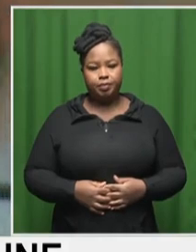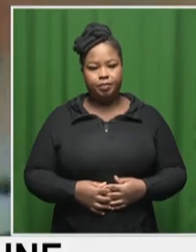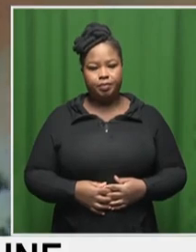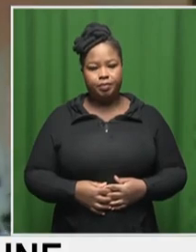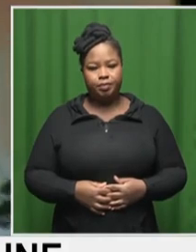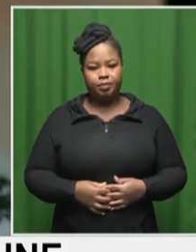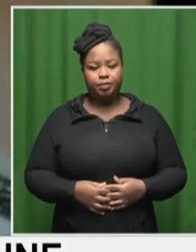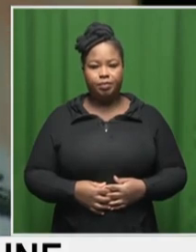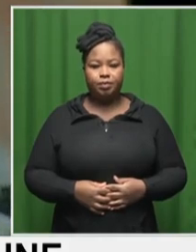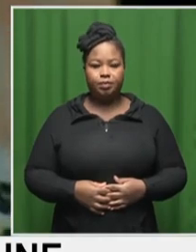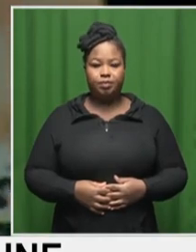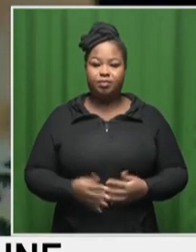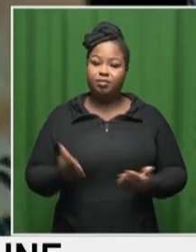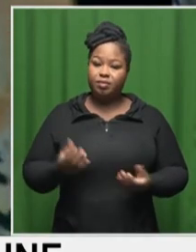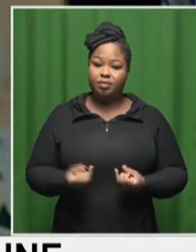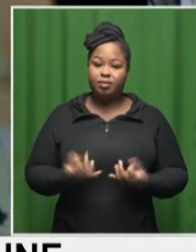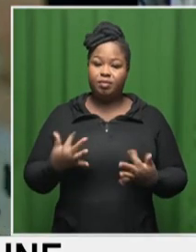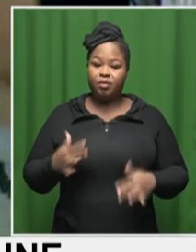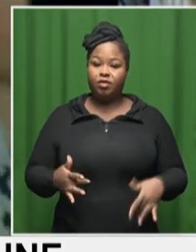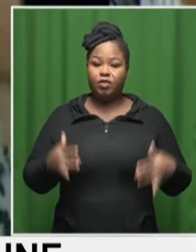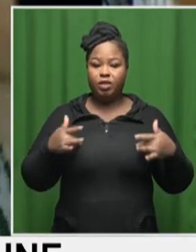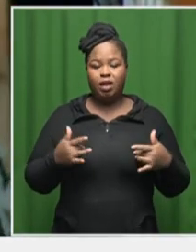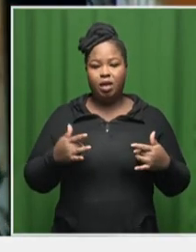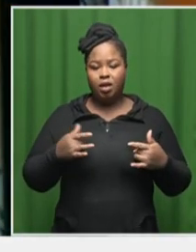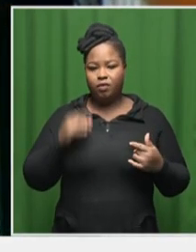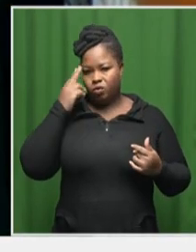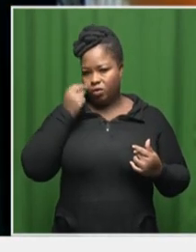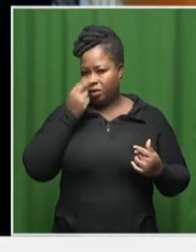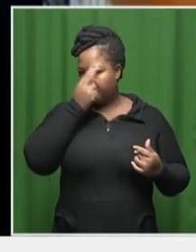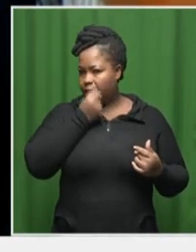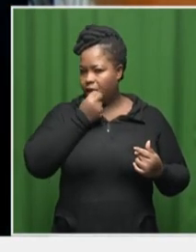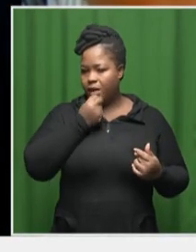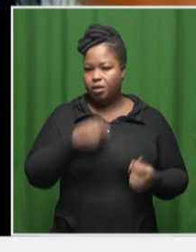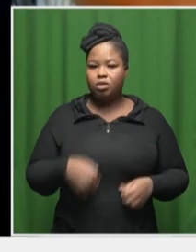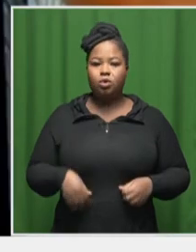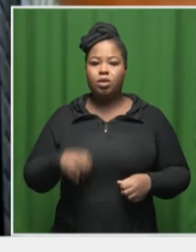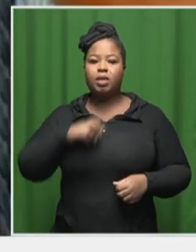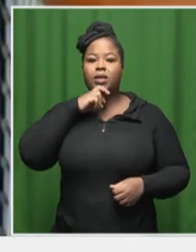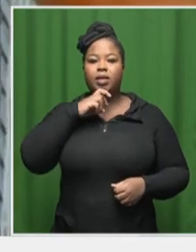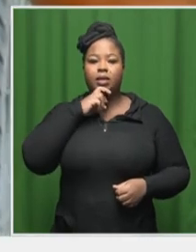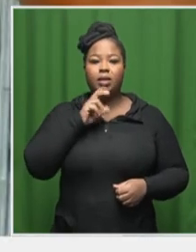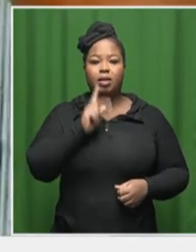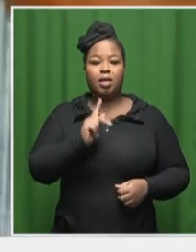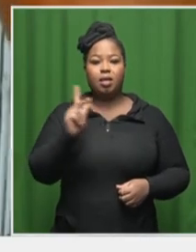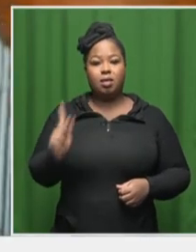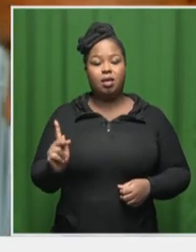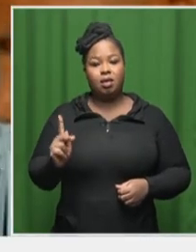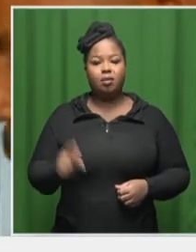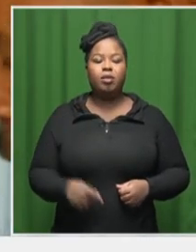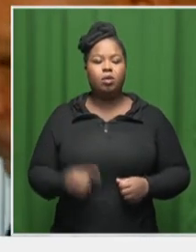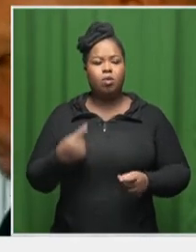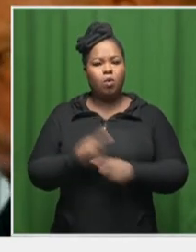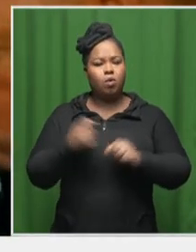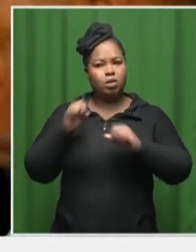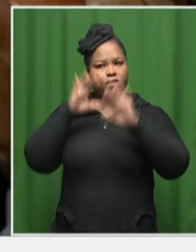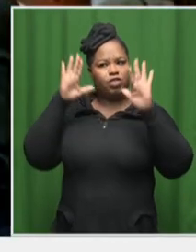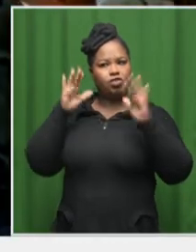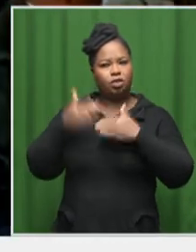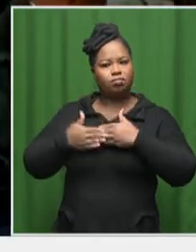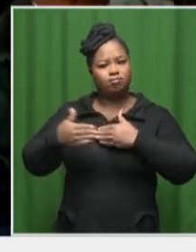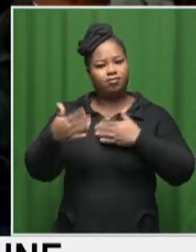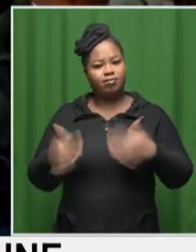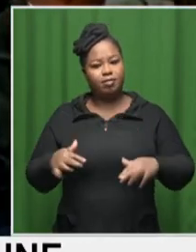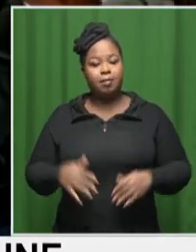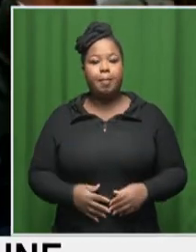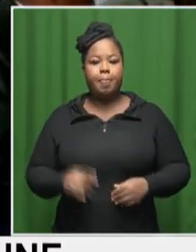Even though he lived majority of his life visually impaired, King Kgagudi was a visionary who was always ahead of his time.